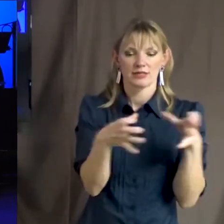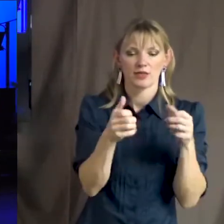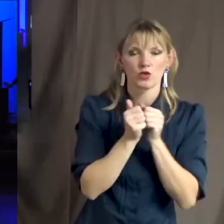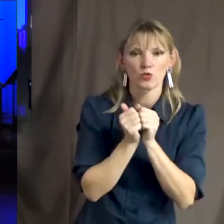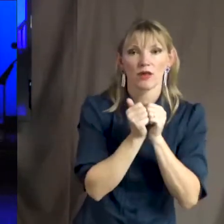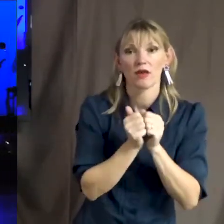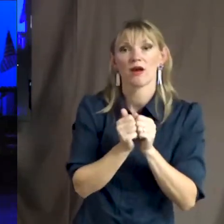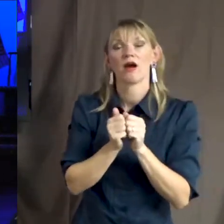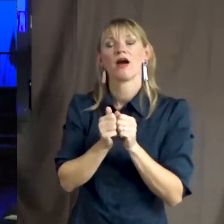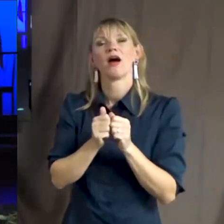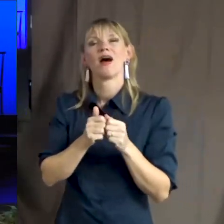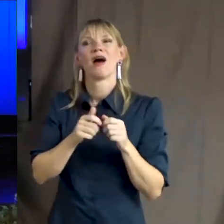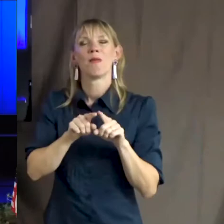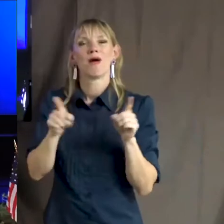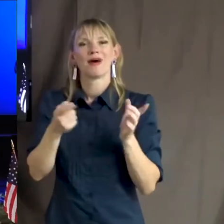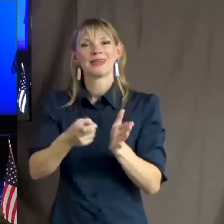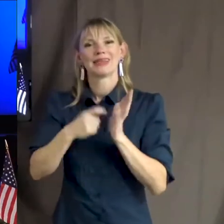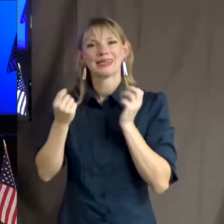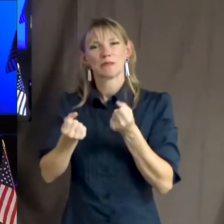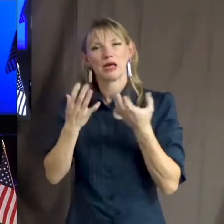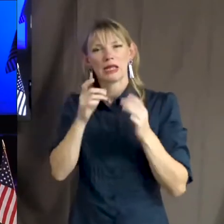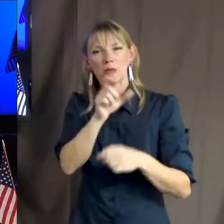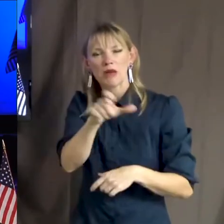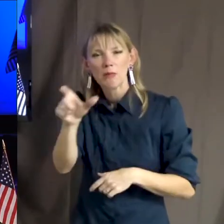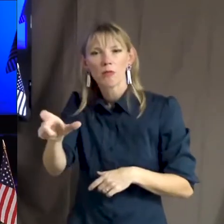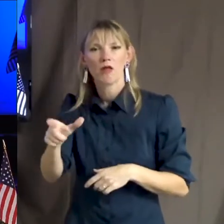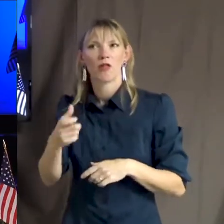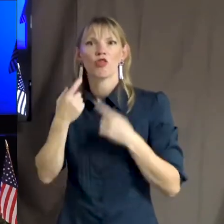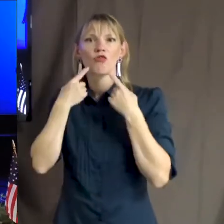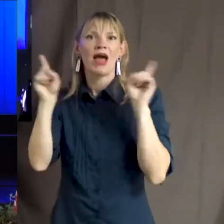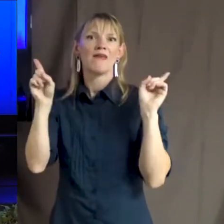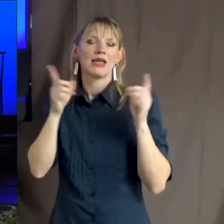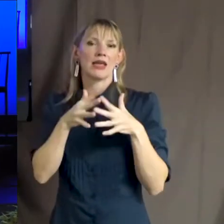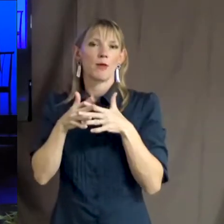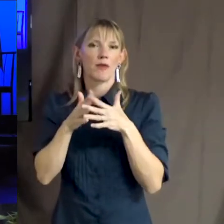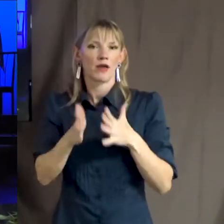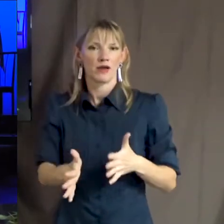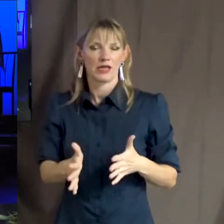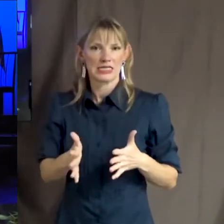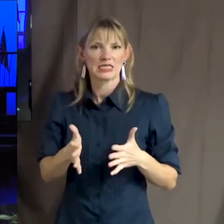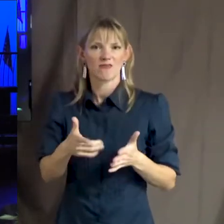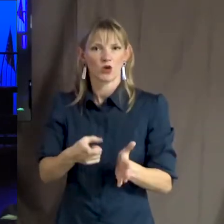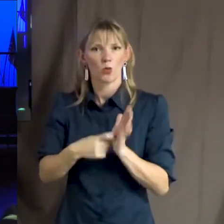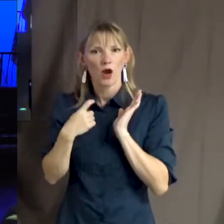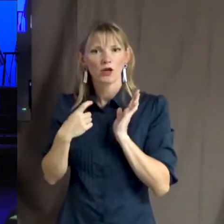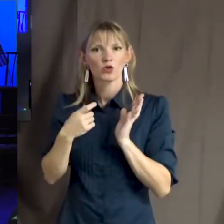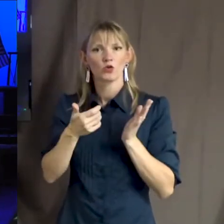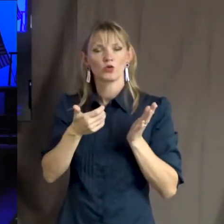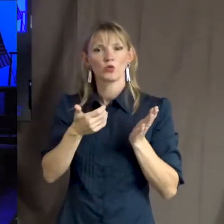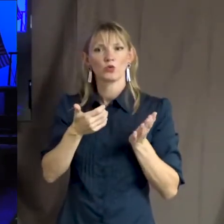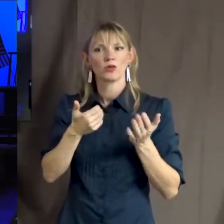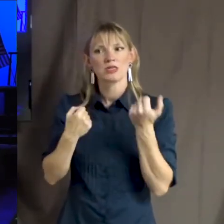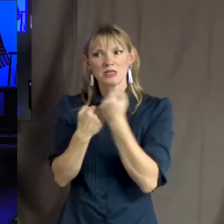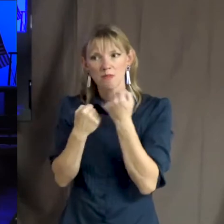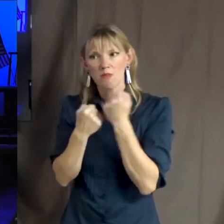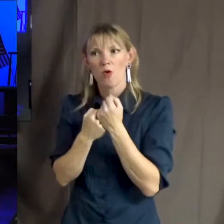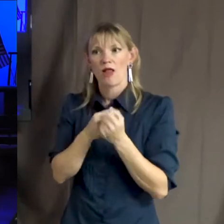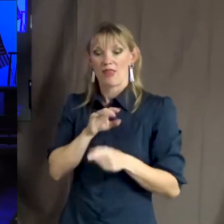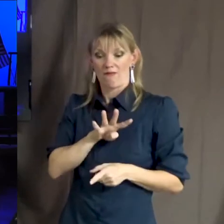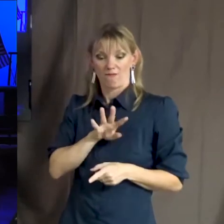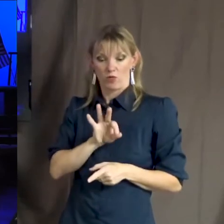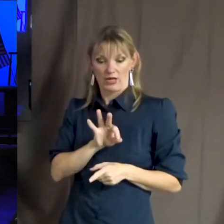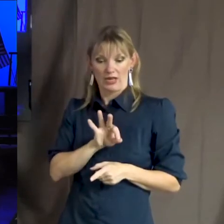like Frederick Douglass, thriving Americans, to help influence and bring that 49 into being